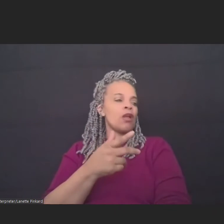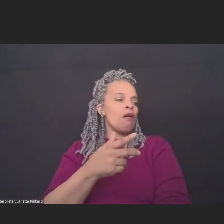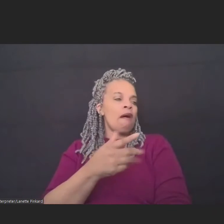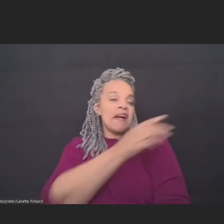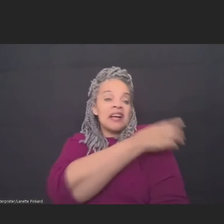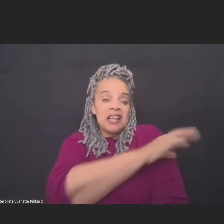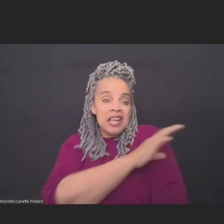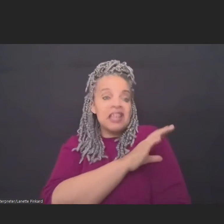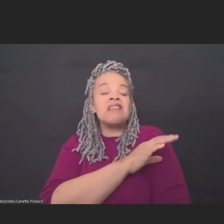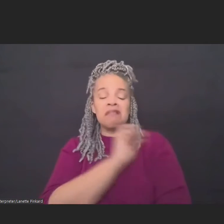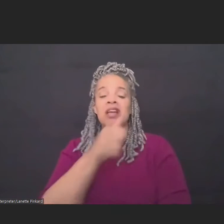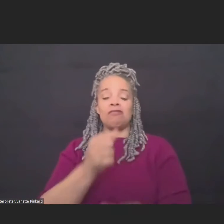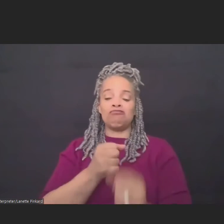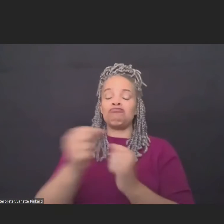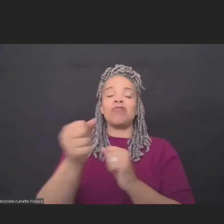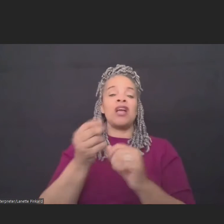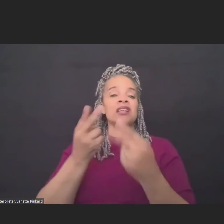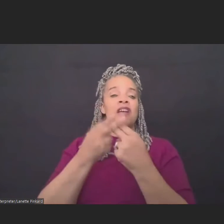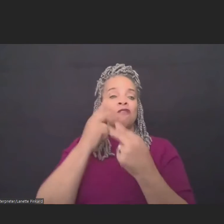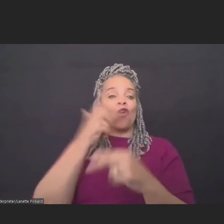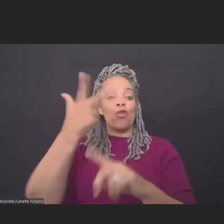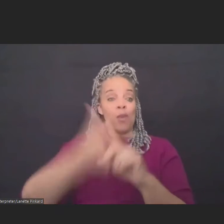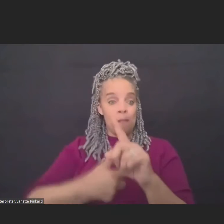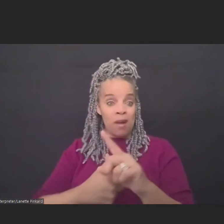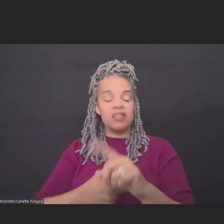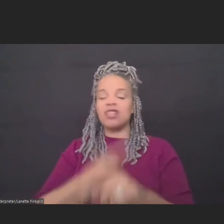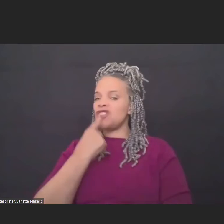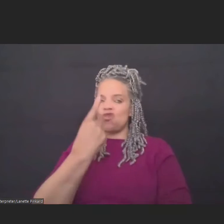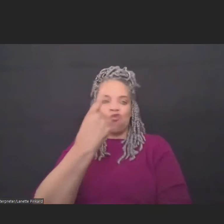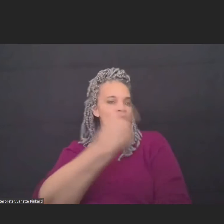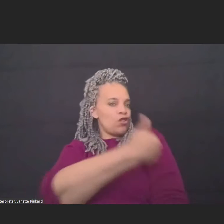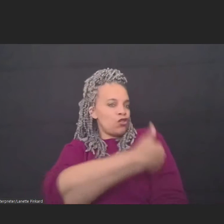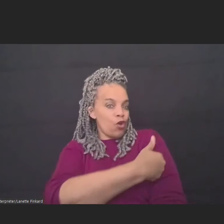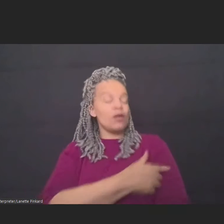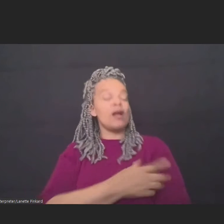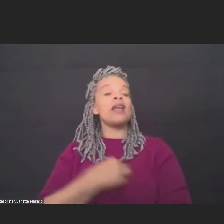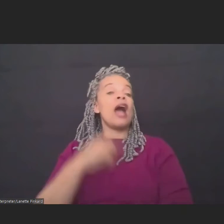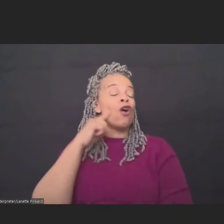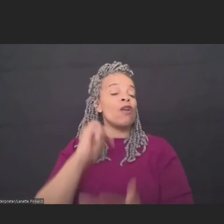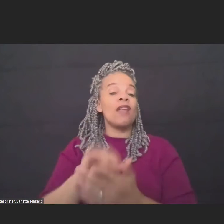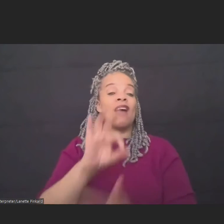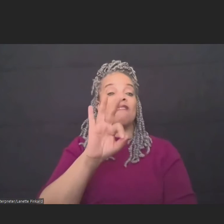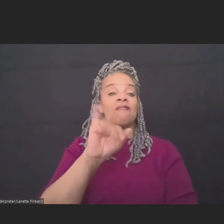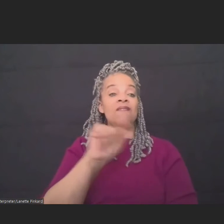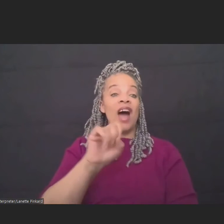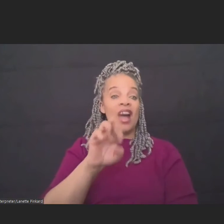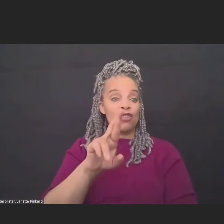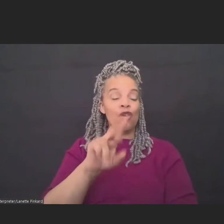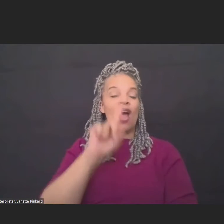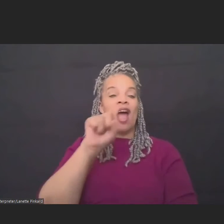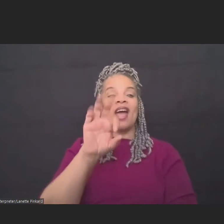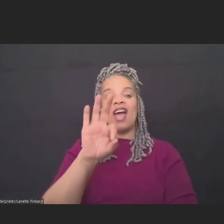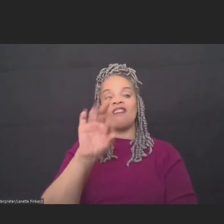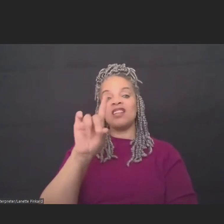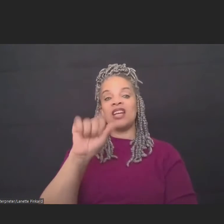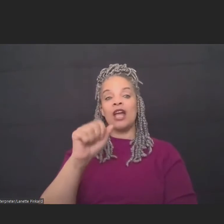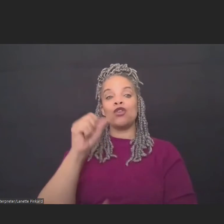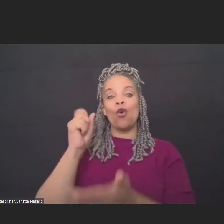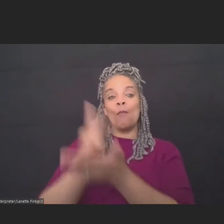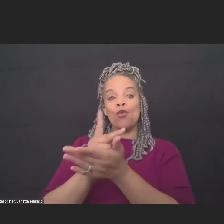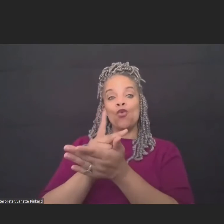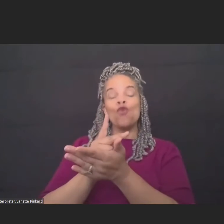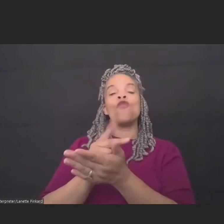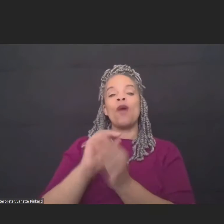single dose, not 2 dose. I do also have heard that Pfizer is asking the FDA to approve storing